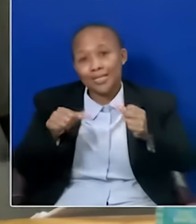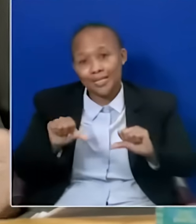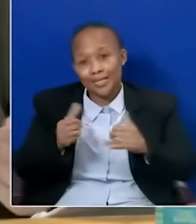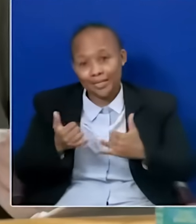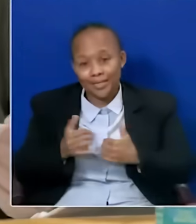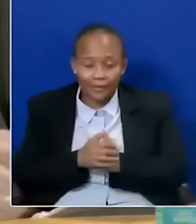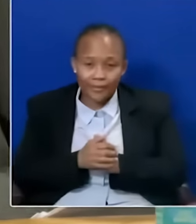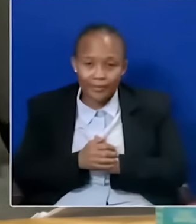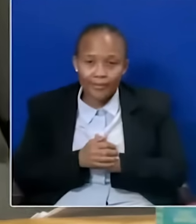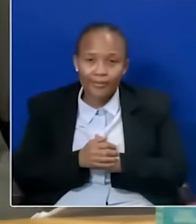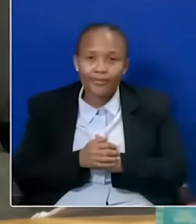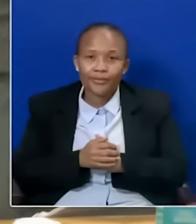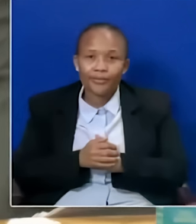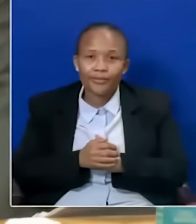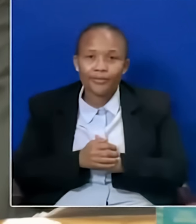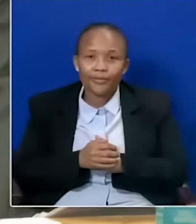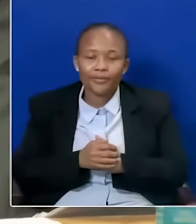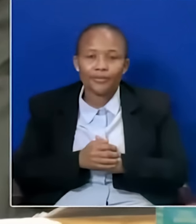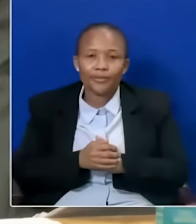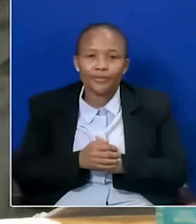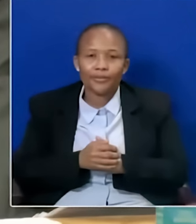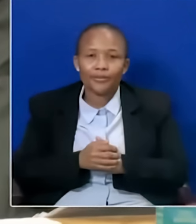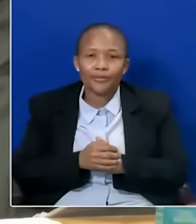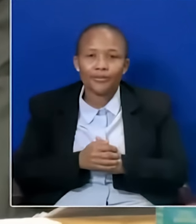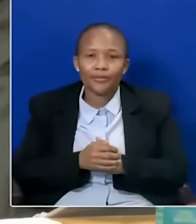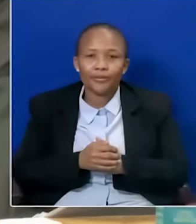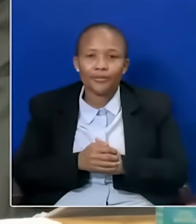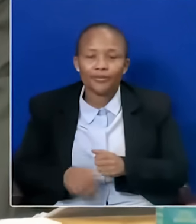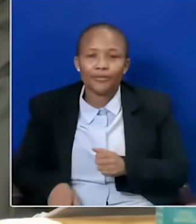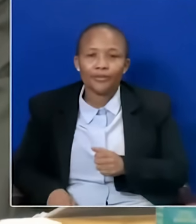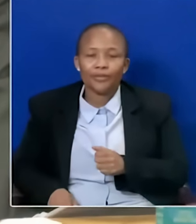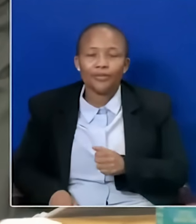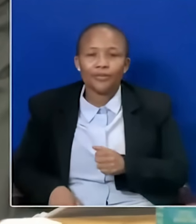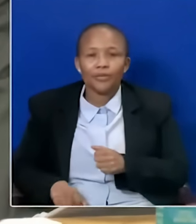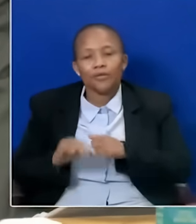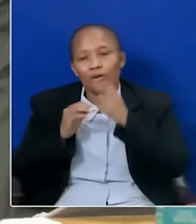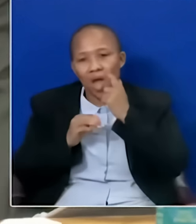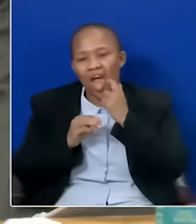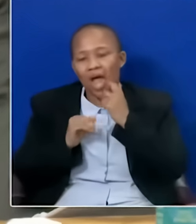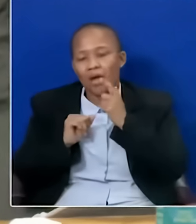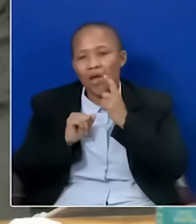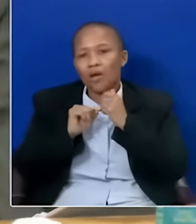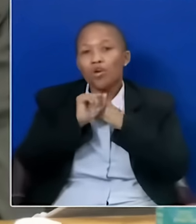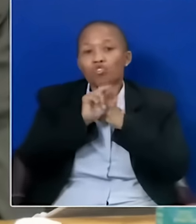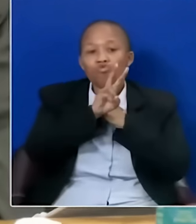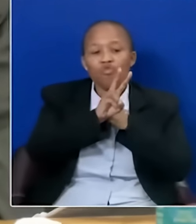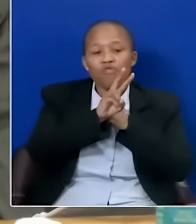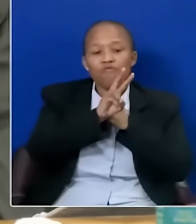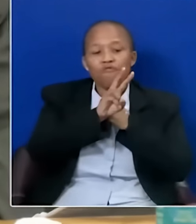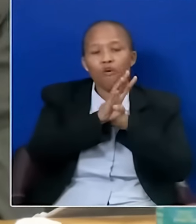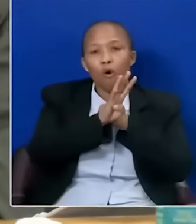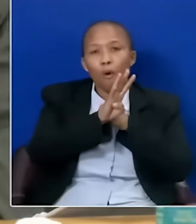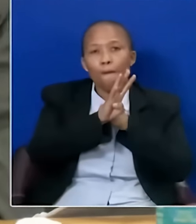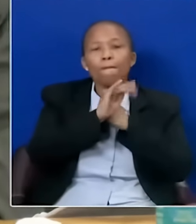you talk about this period of 24 May to 6 September. Can you just